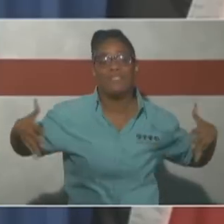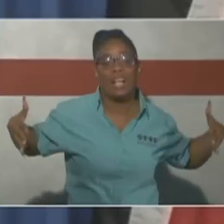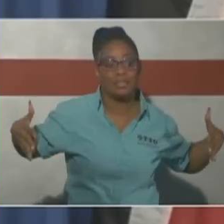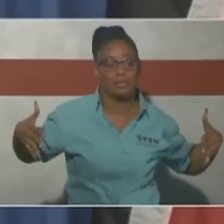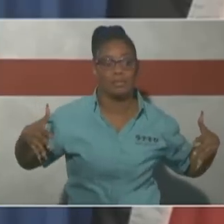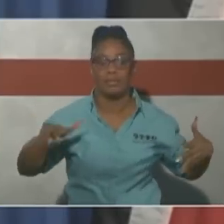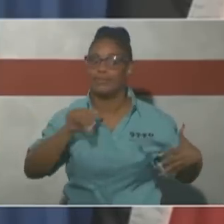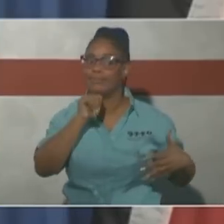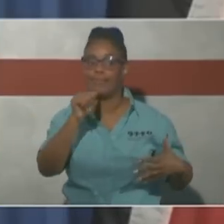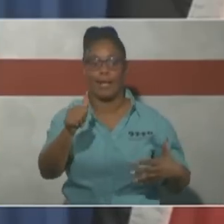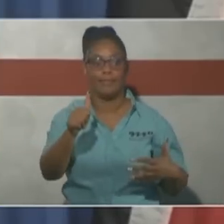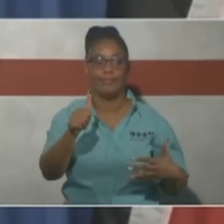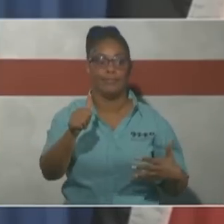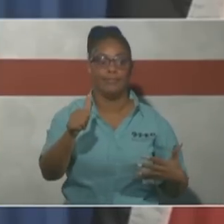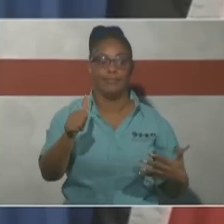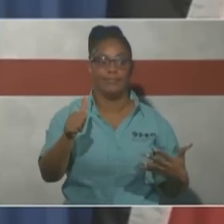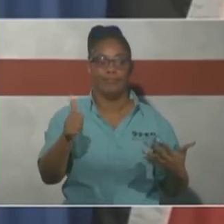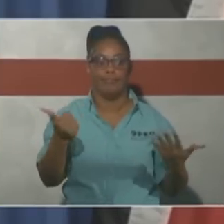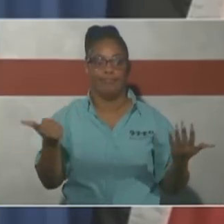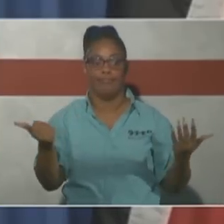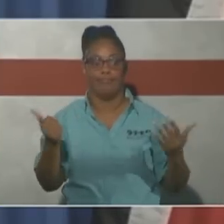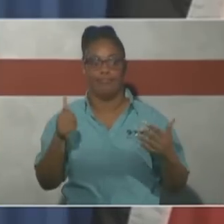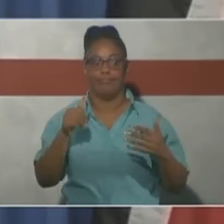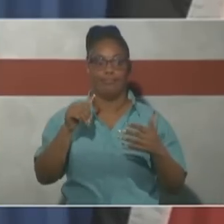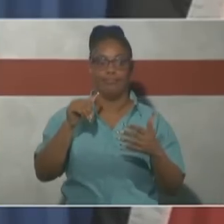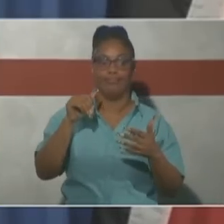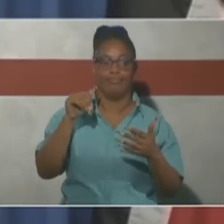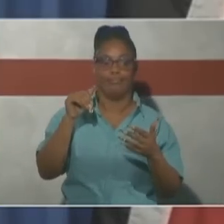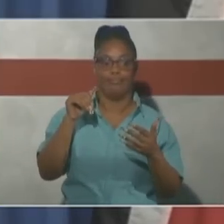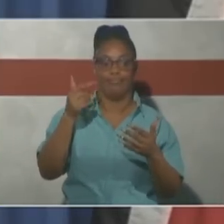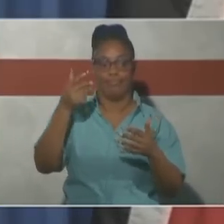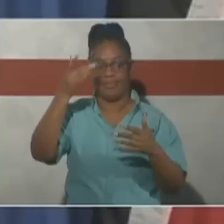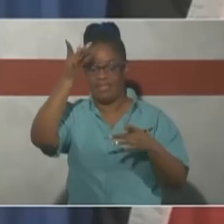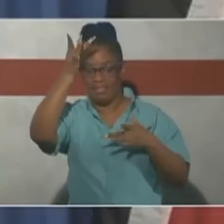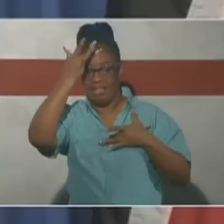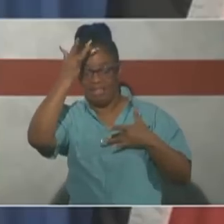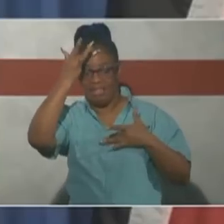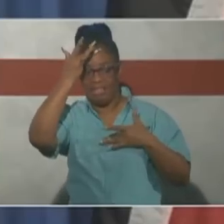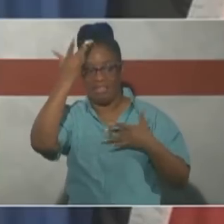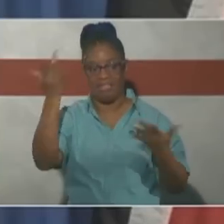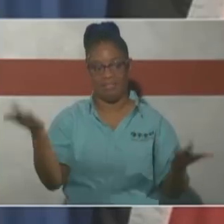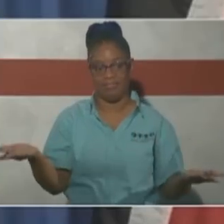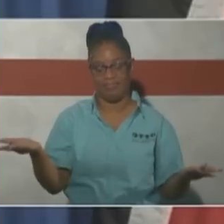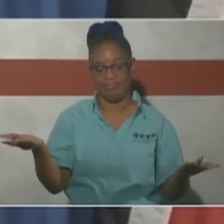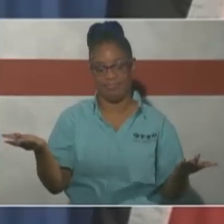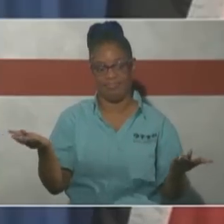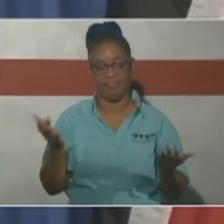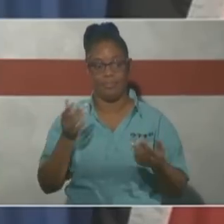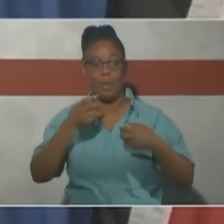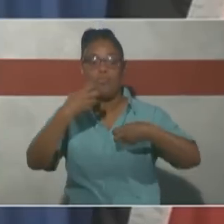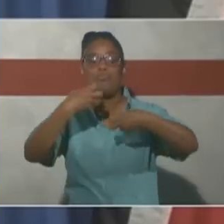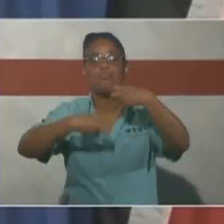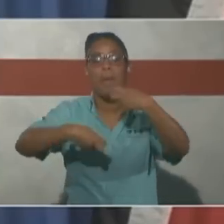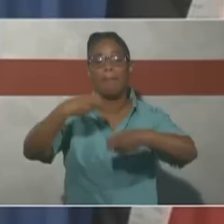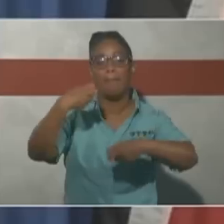things, that's a simple thing that the statistics have shown, and I mean, if you are